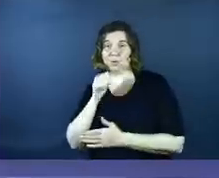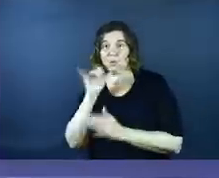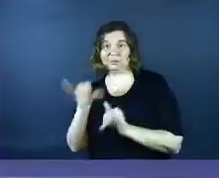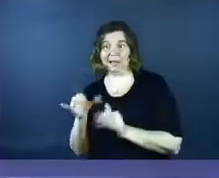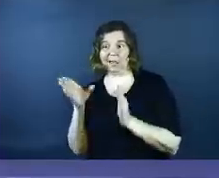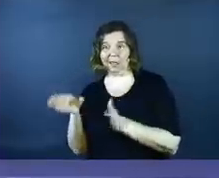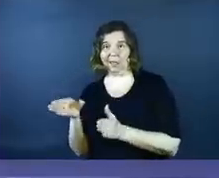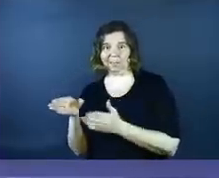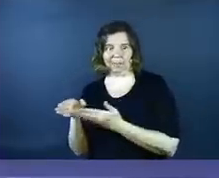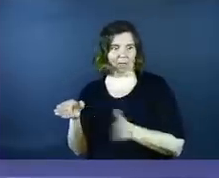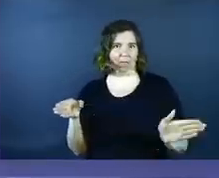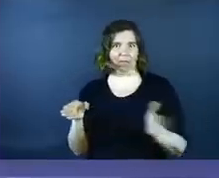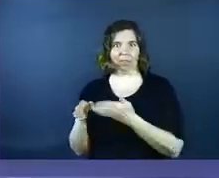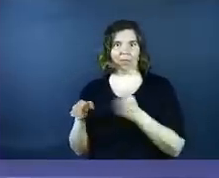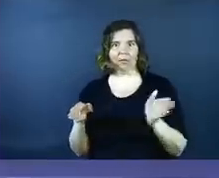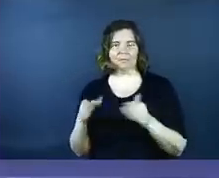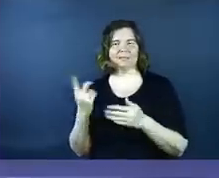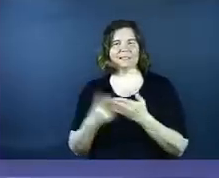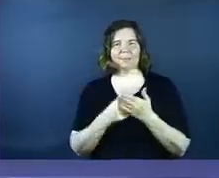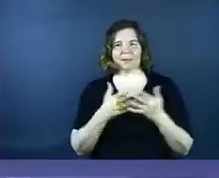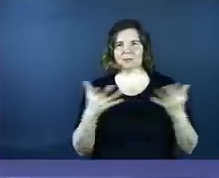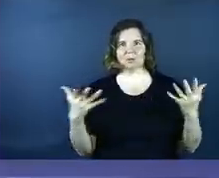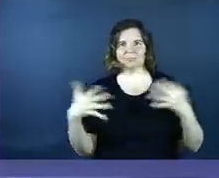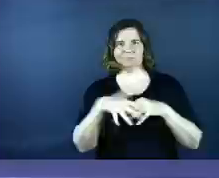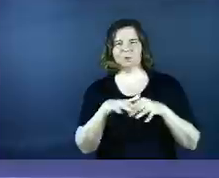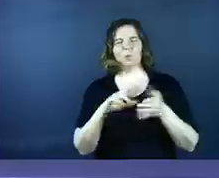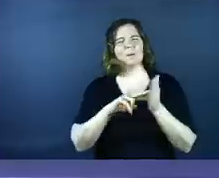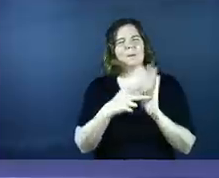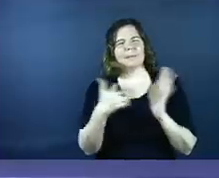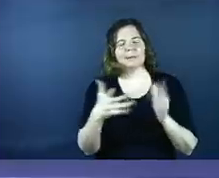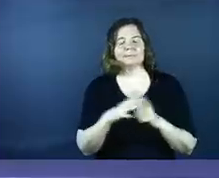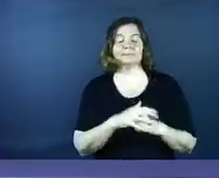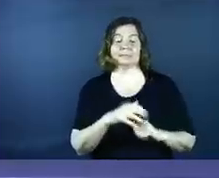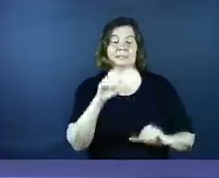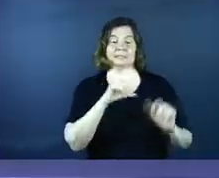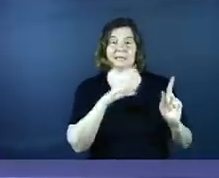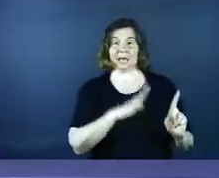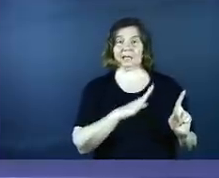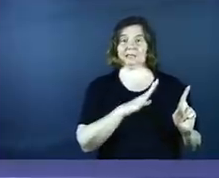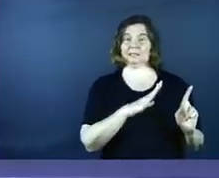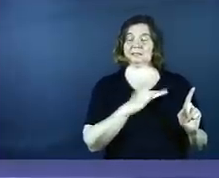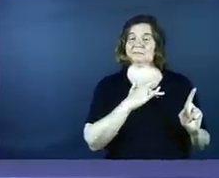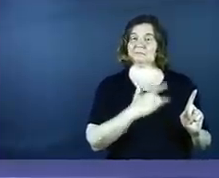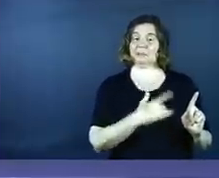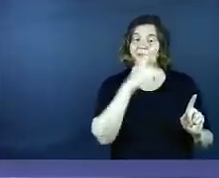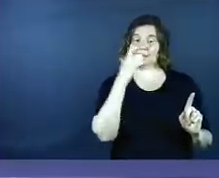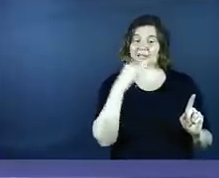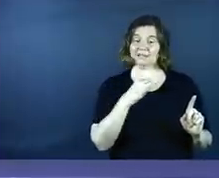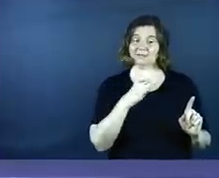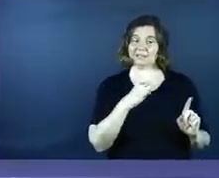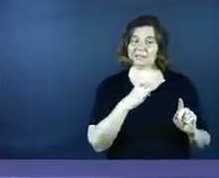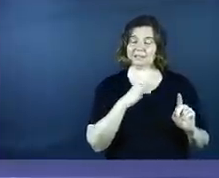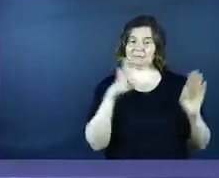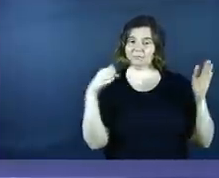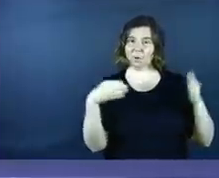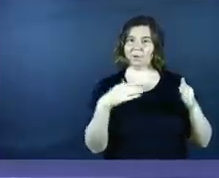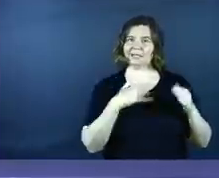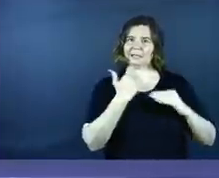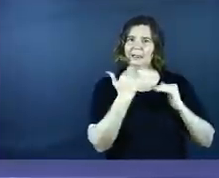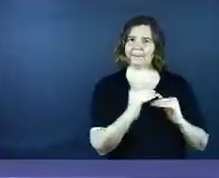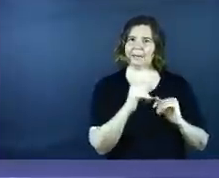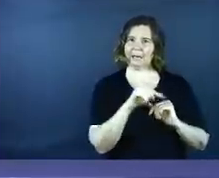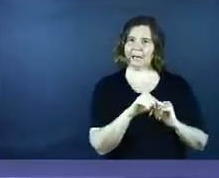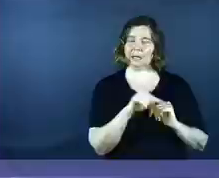really. But sometimes scientists won't stay in their lane. What do I mean by that? Science is inherently, because of its discipline, it is